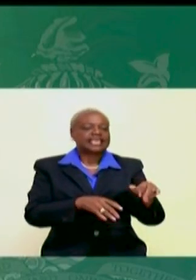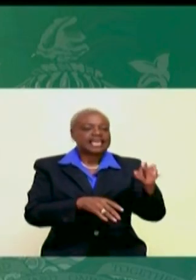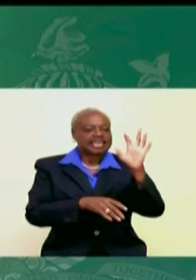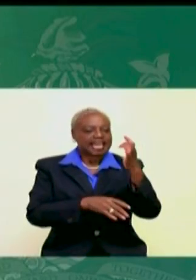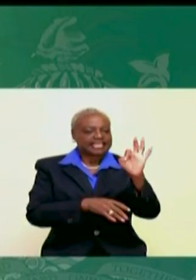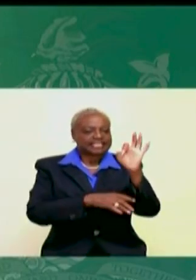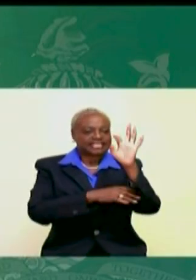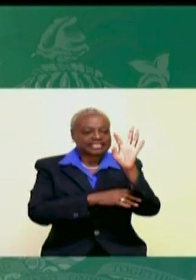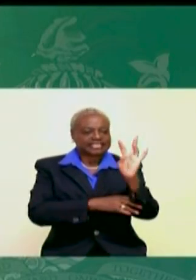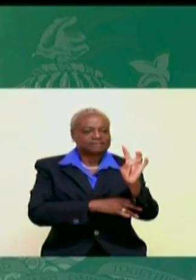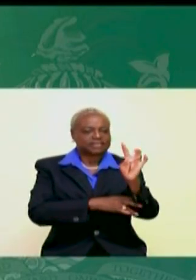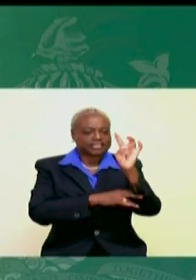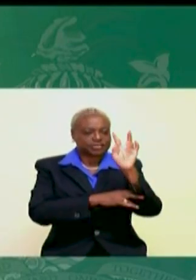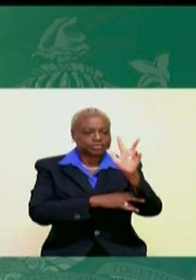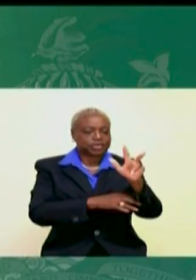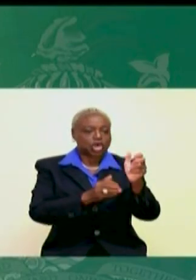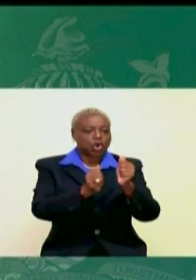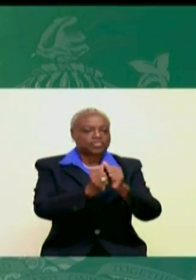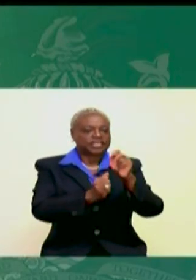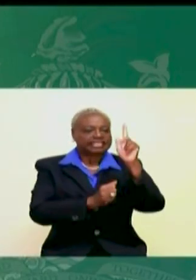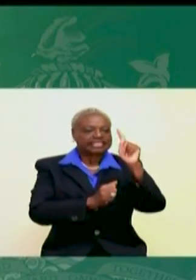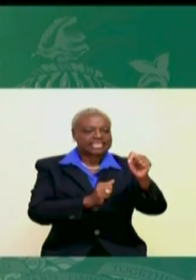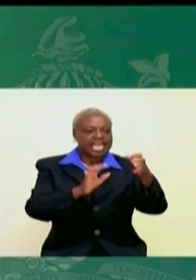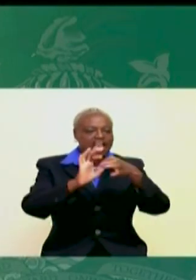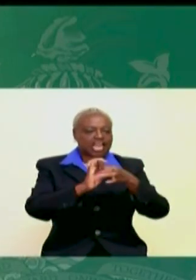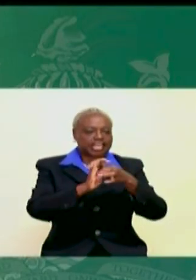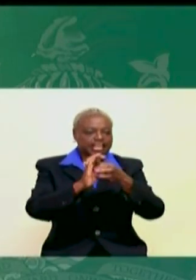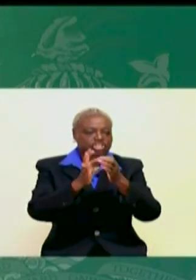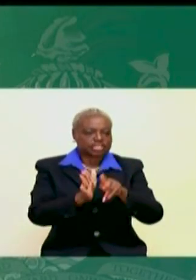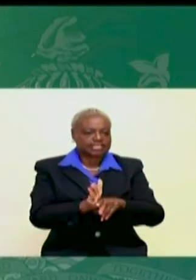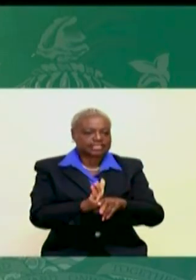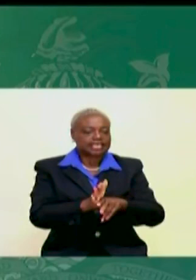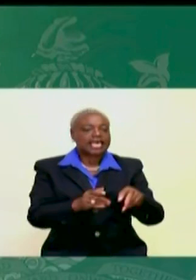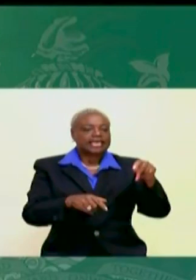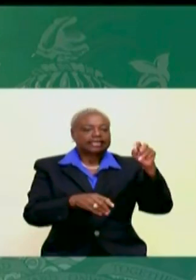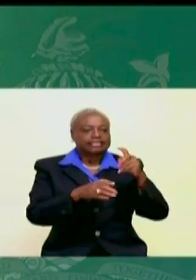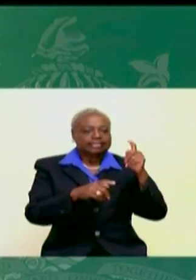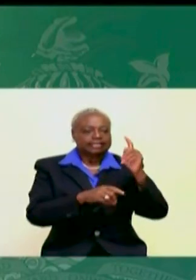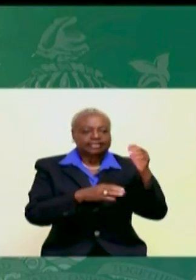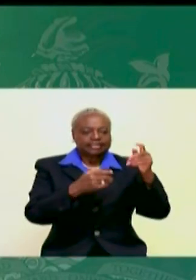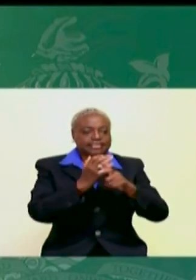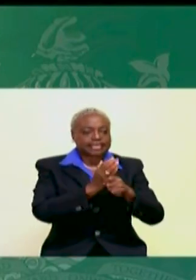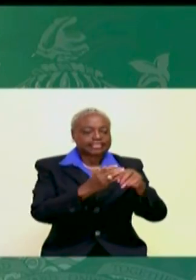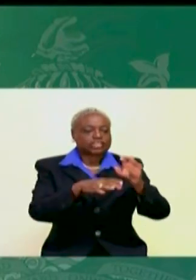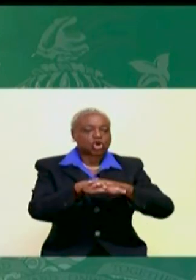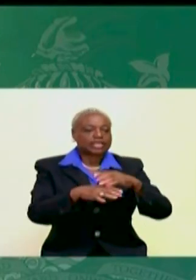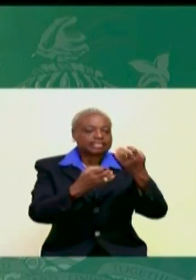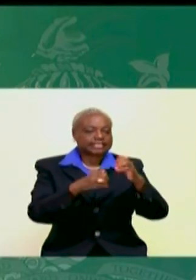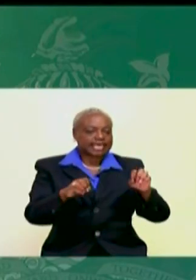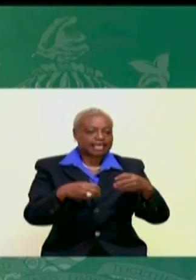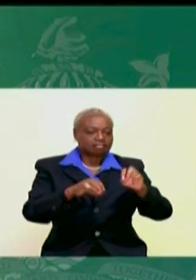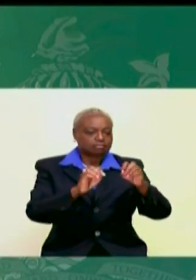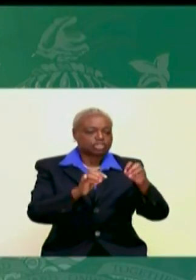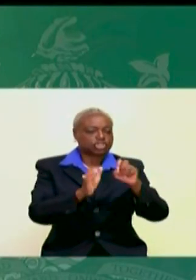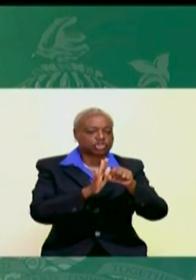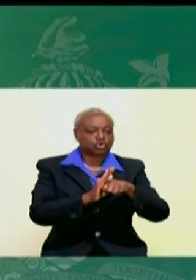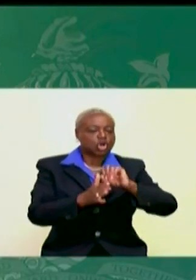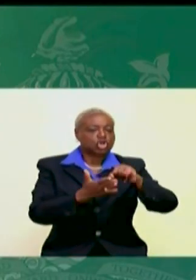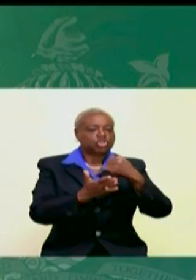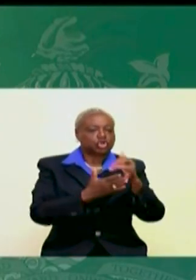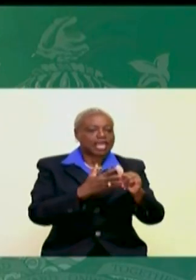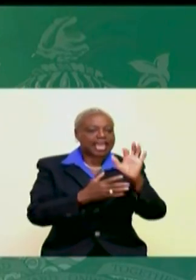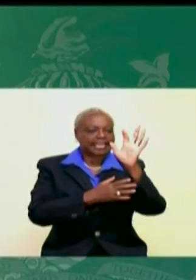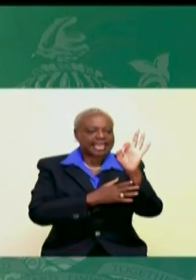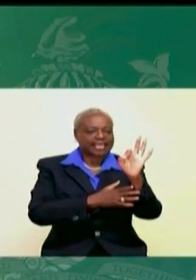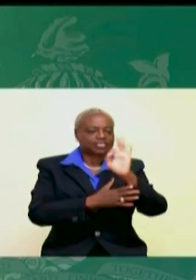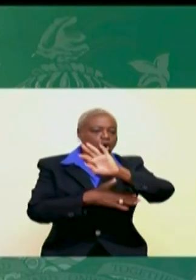Soiree featuring the Tea Connections. Tickets will go on sale soon. July 9th, all roads